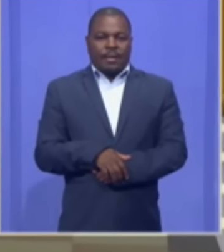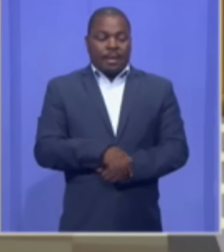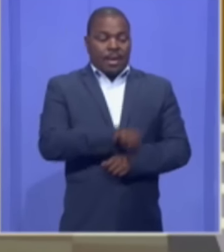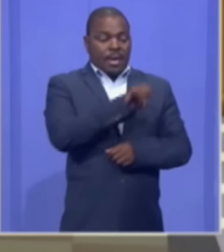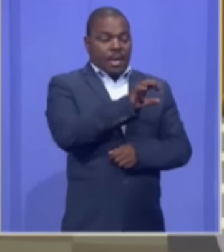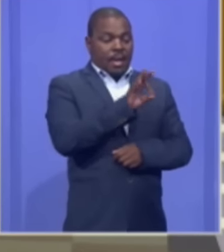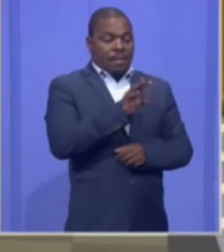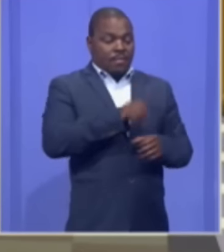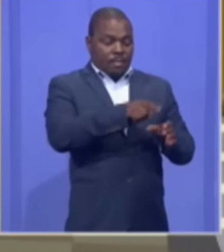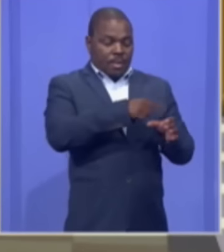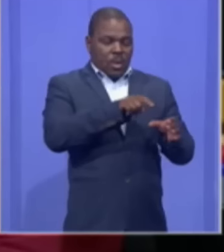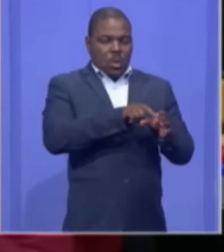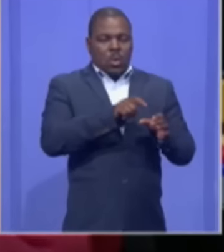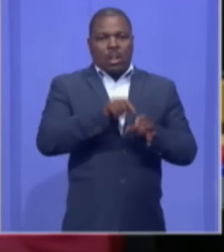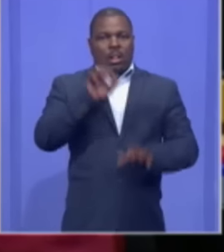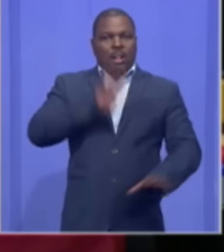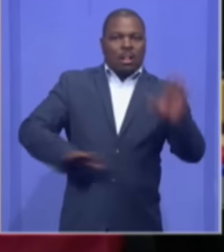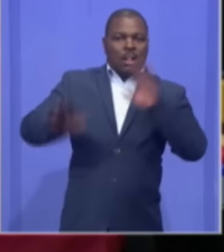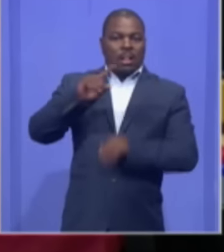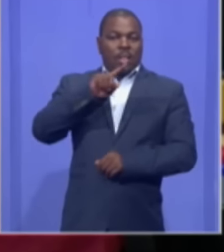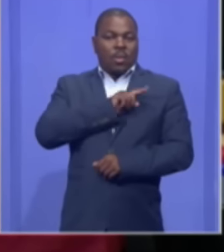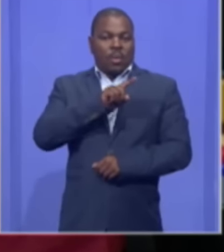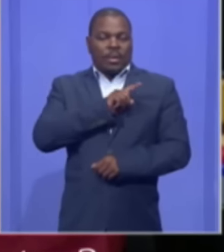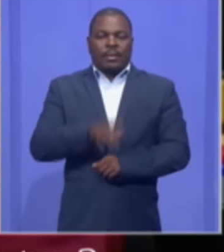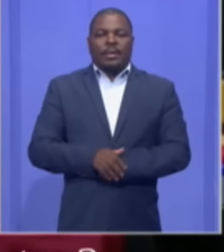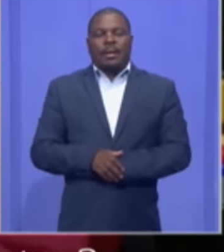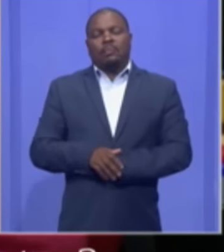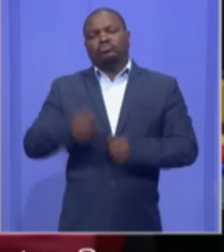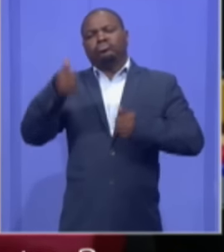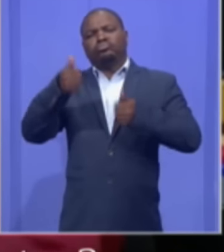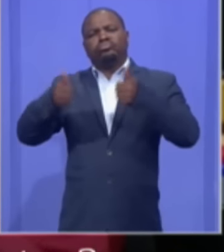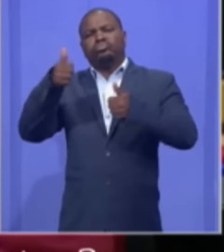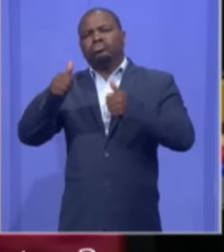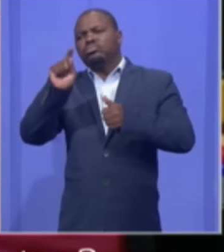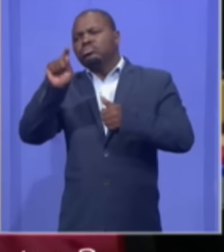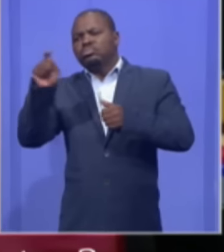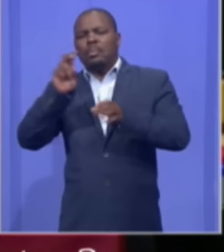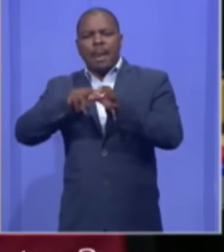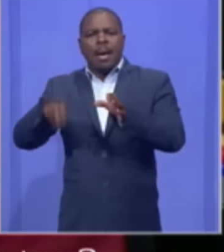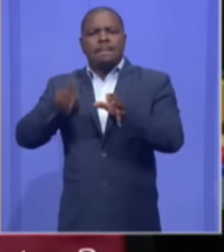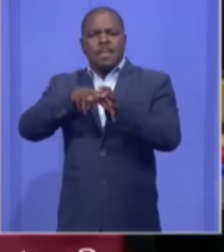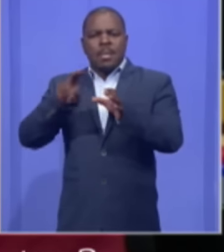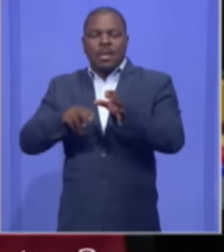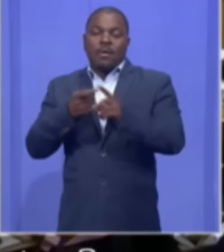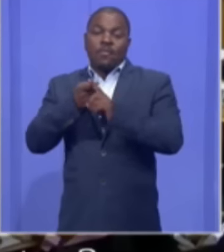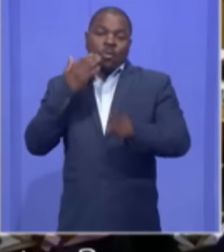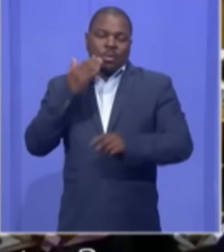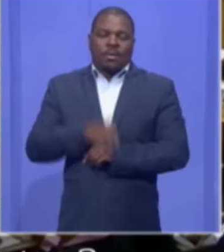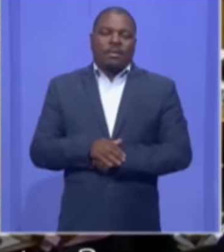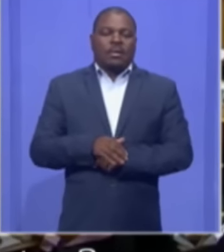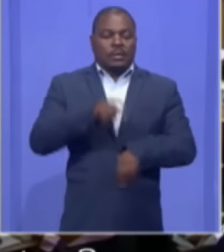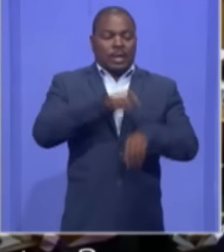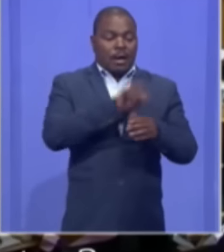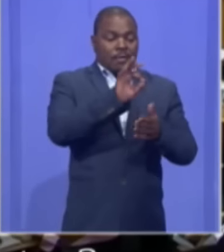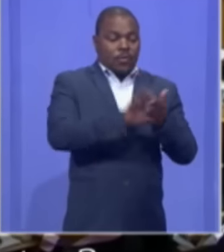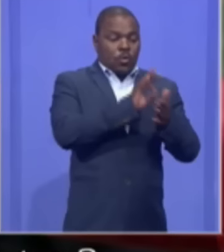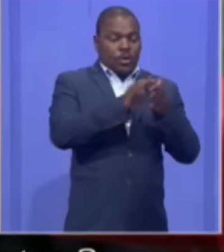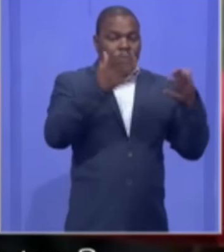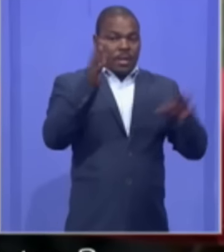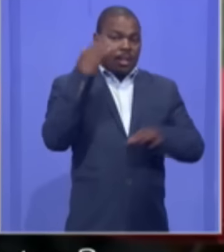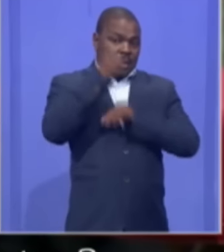EFF ile ya thefulwa ke ho itokolla mokgeng ha bahlanka ba ka sehlohong ka mora dikgetho tsa naha le tsa diprovinsi